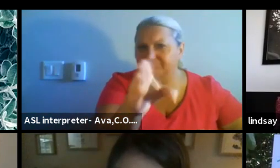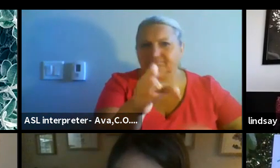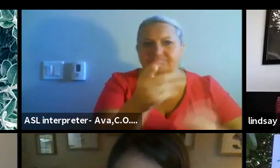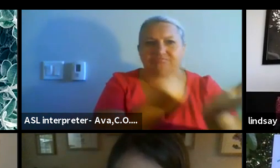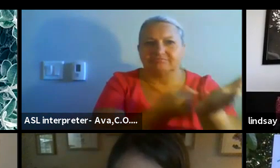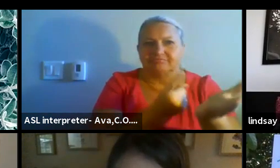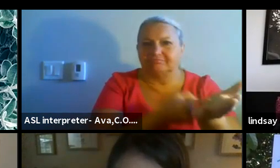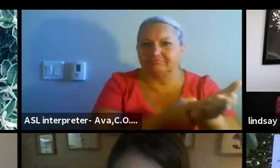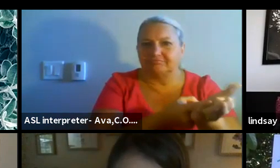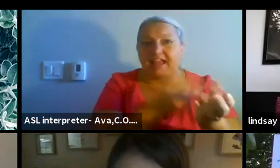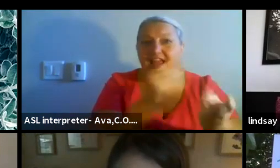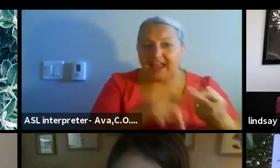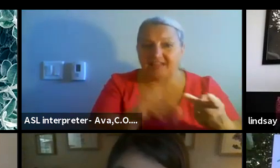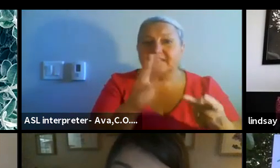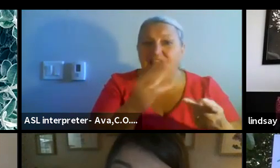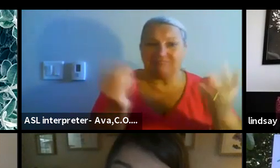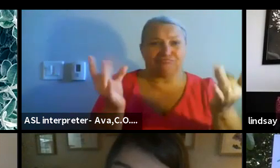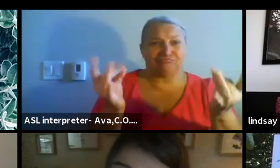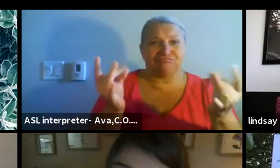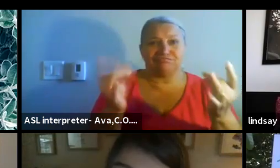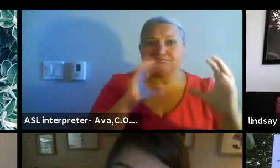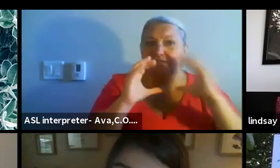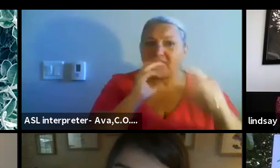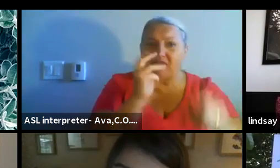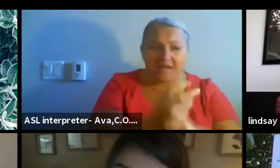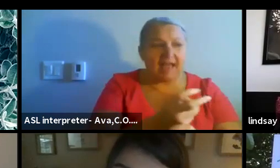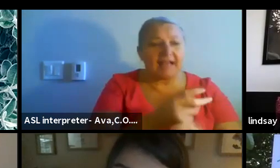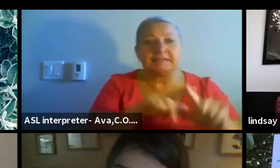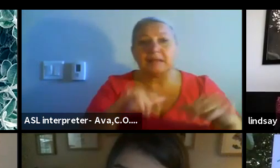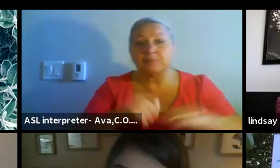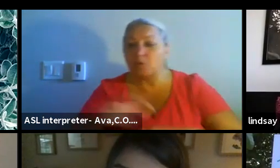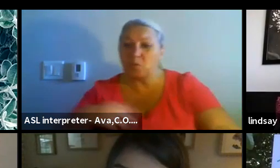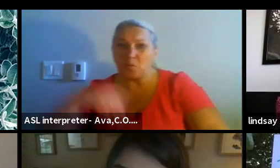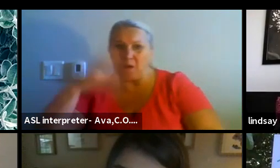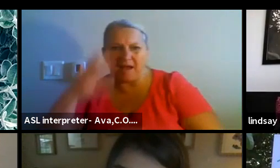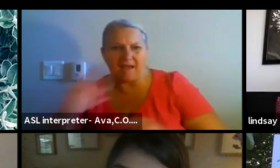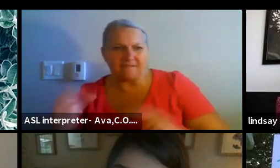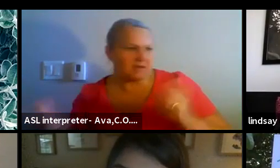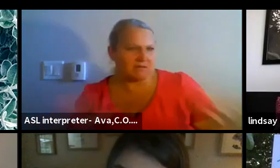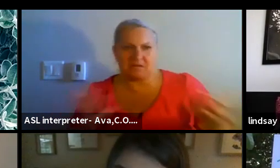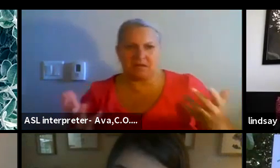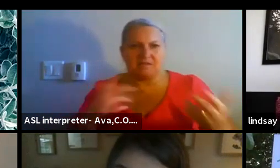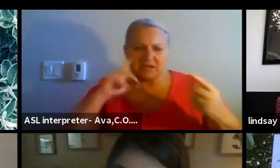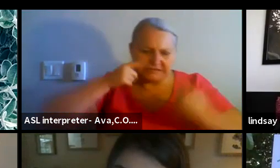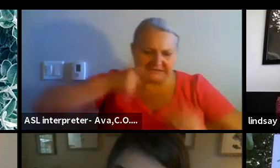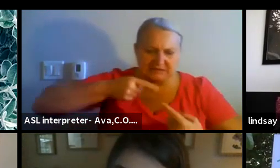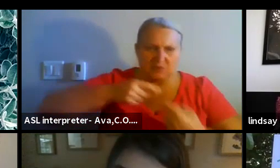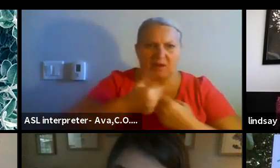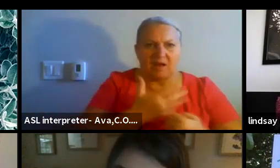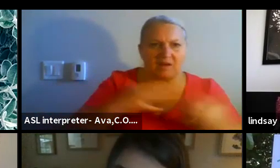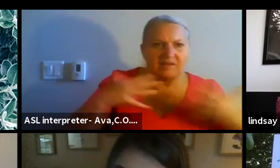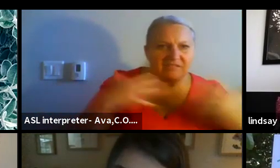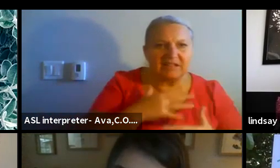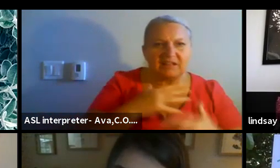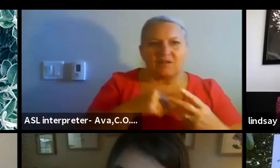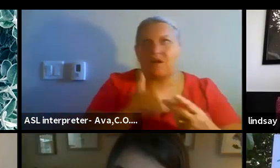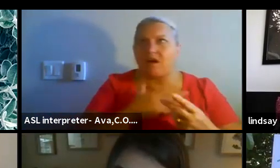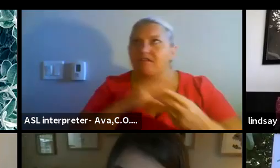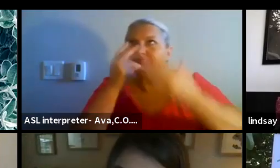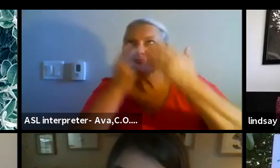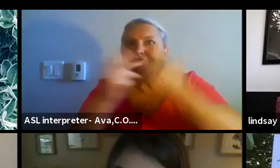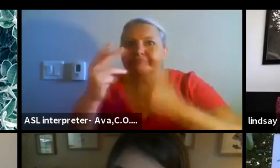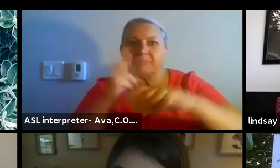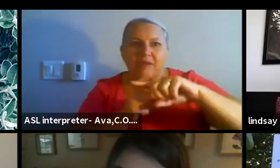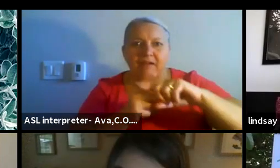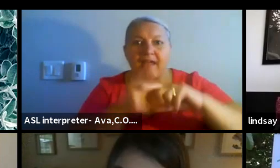hard conversations, to wrestle together with our fears, our hopes, and our most cherished biases